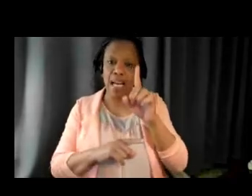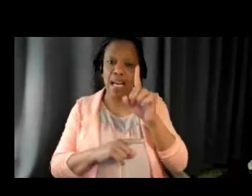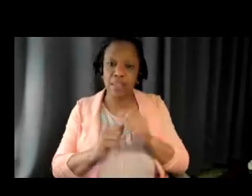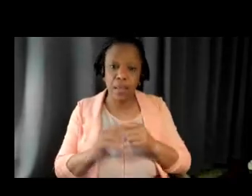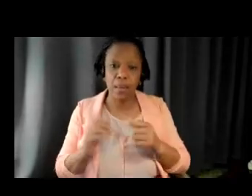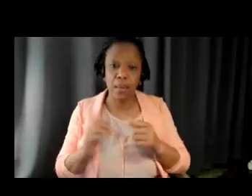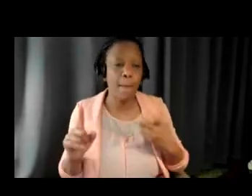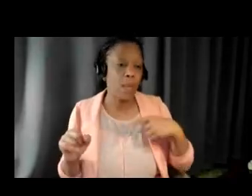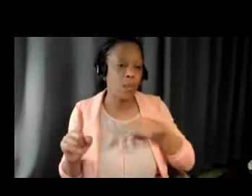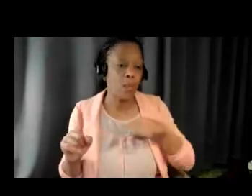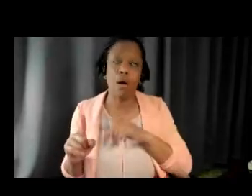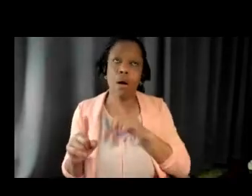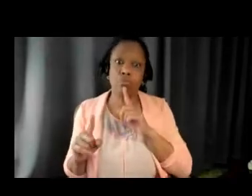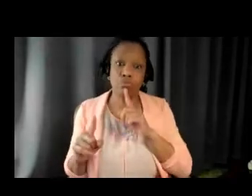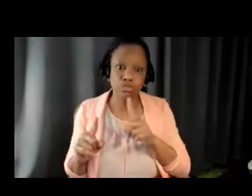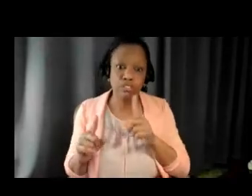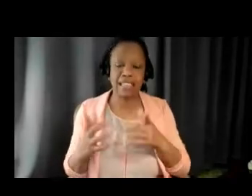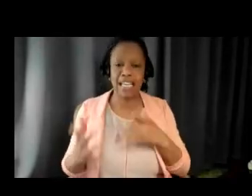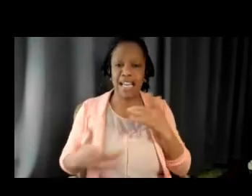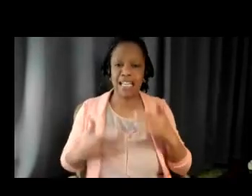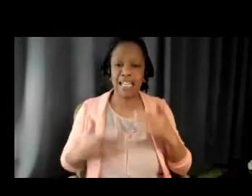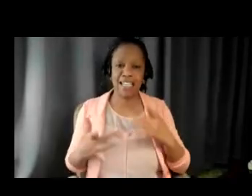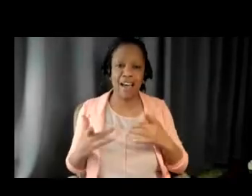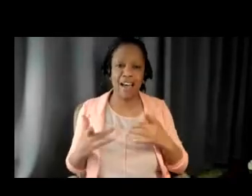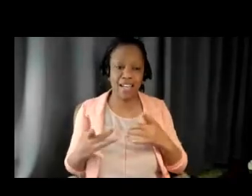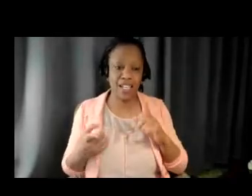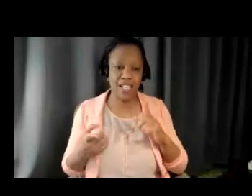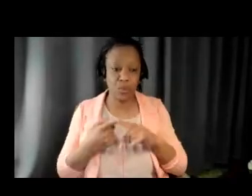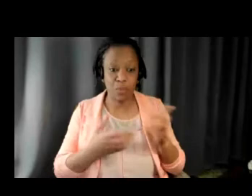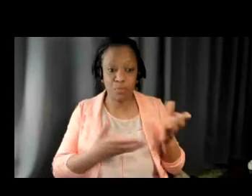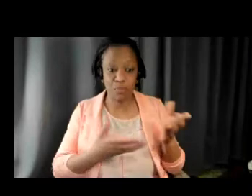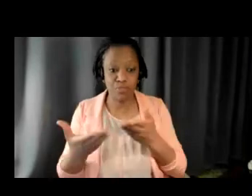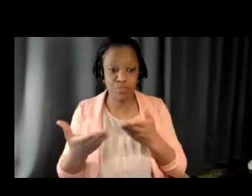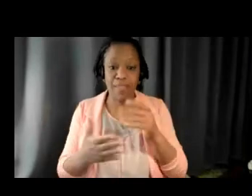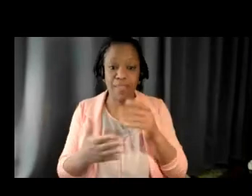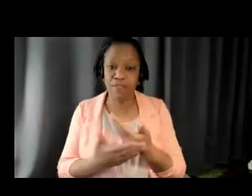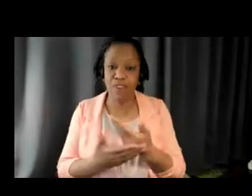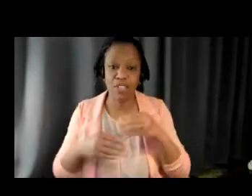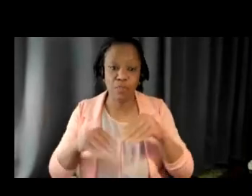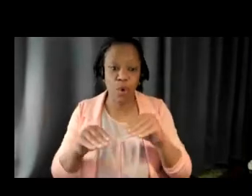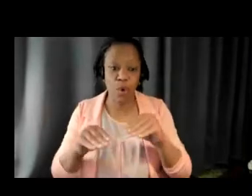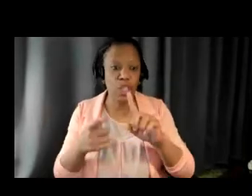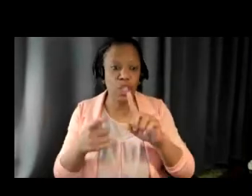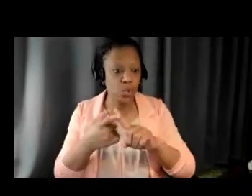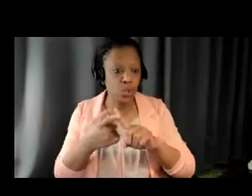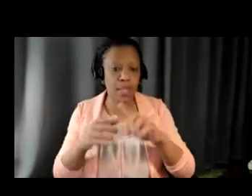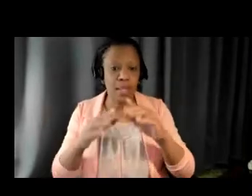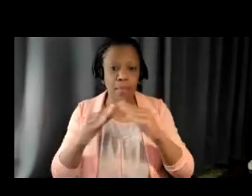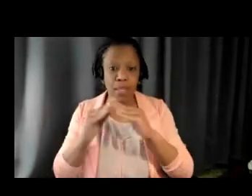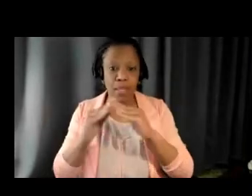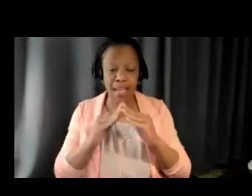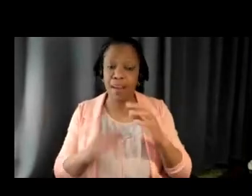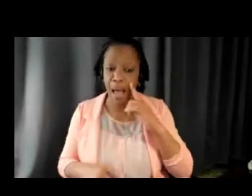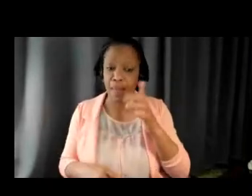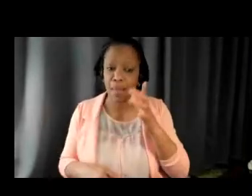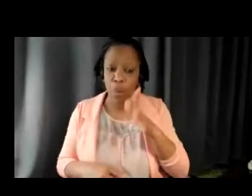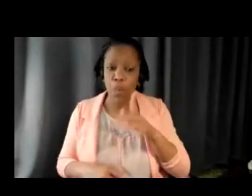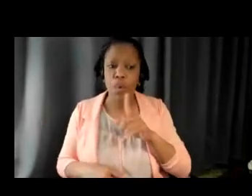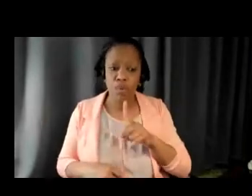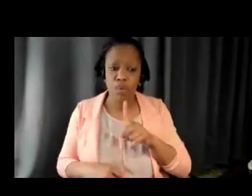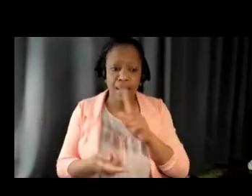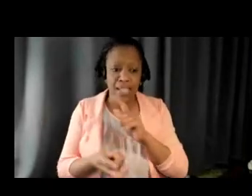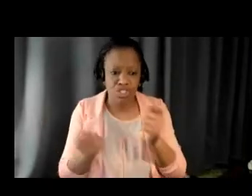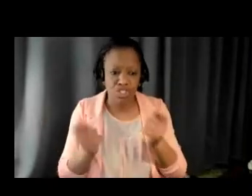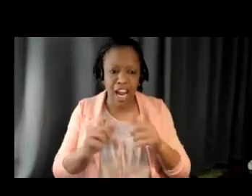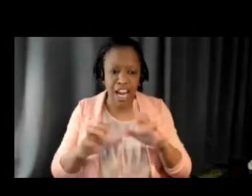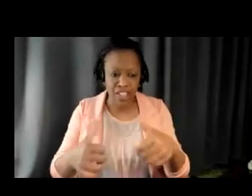are super excited to be able to bring this fresh market to the community. I think this is going to be a game changer for the for everyone in the